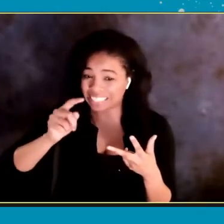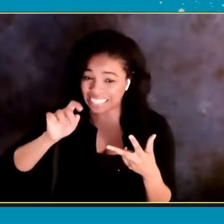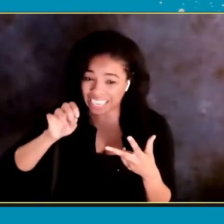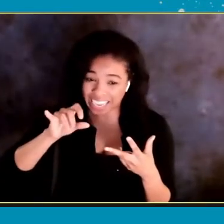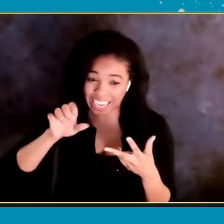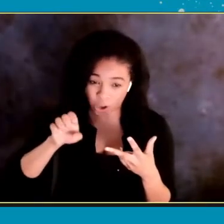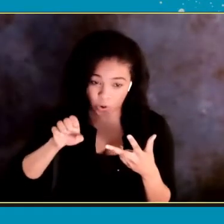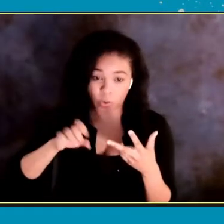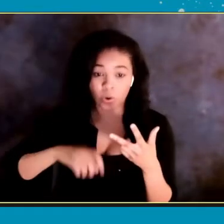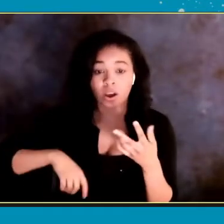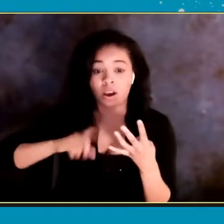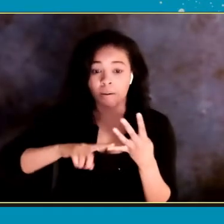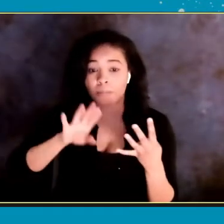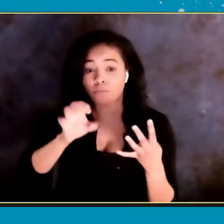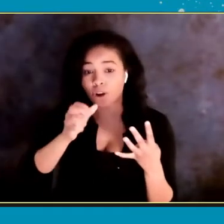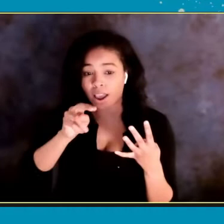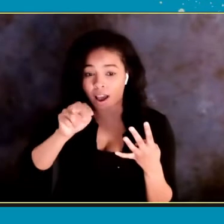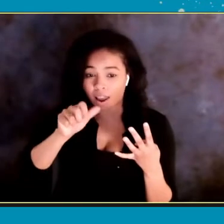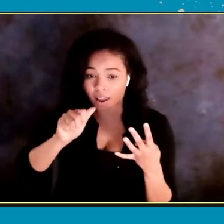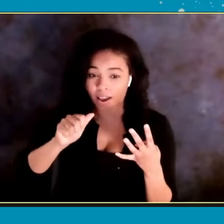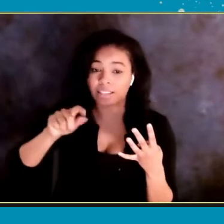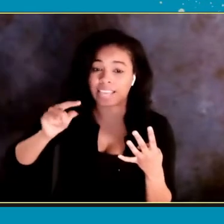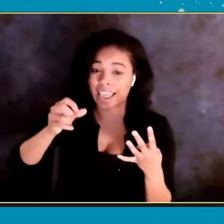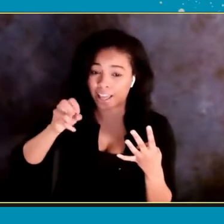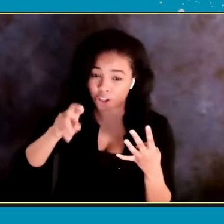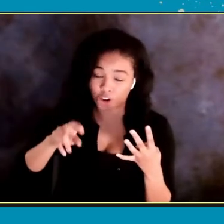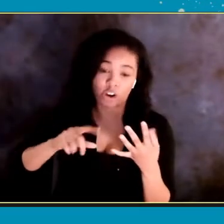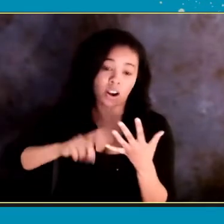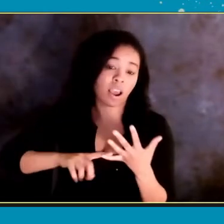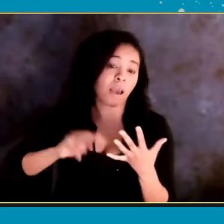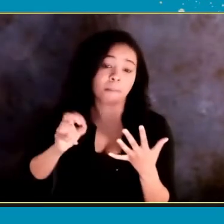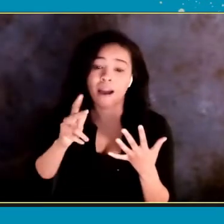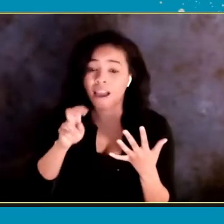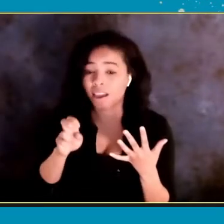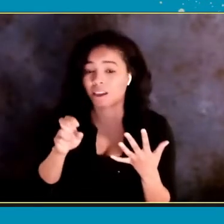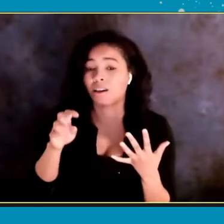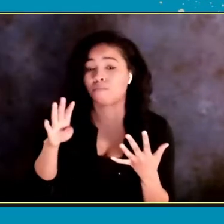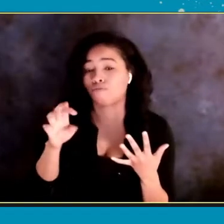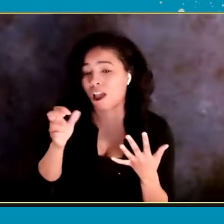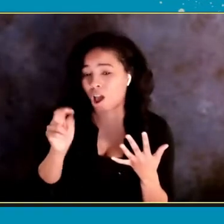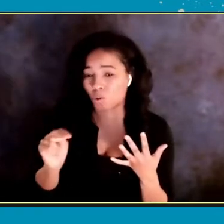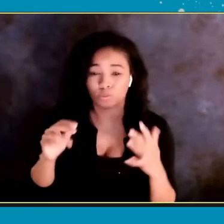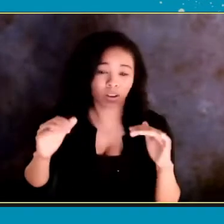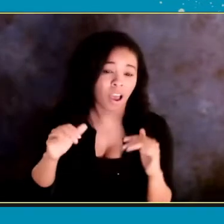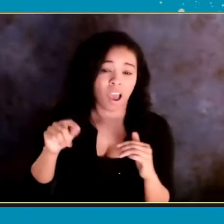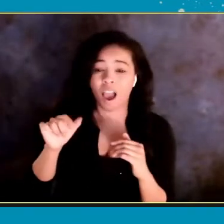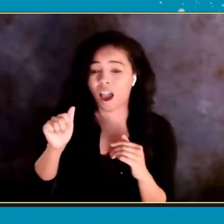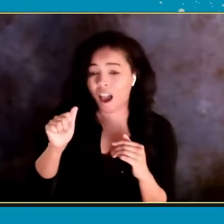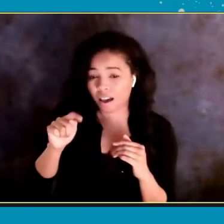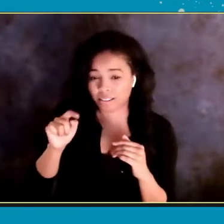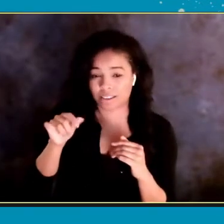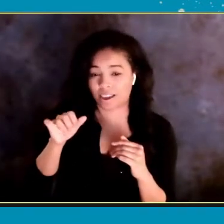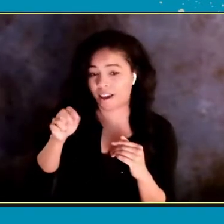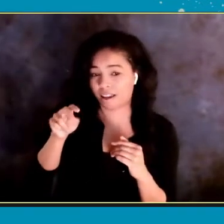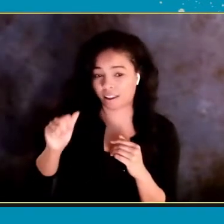Atiana Jefferson, Ora Rosser, Stephon